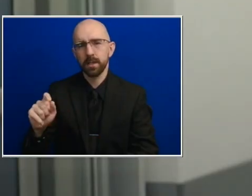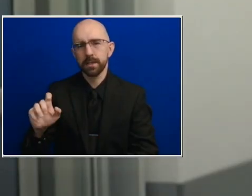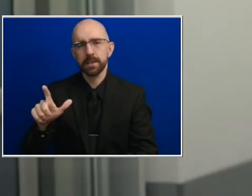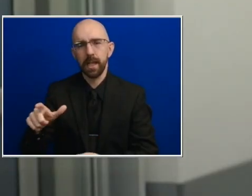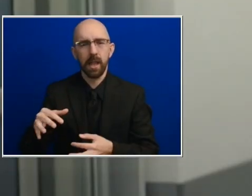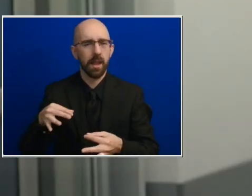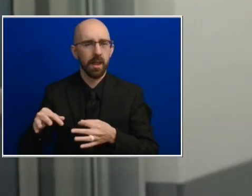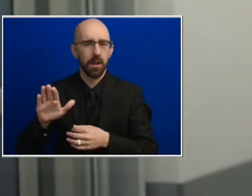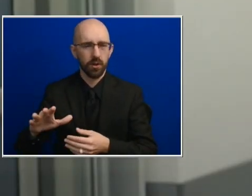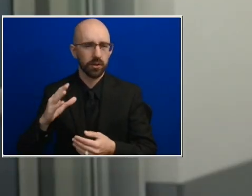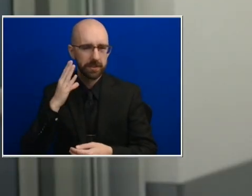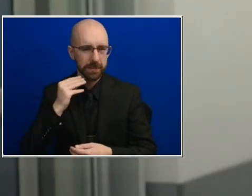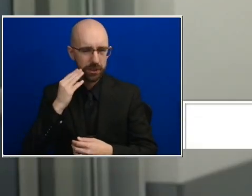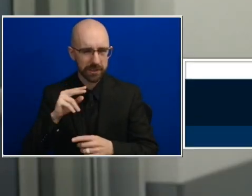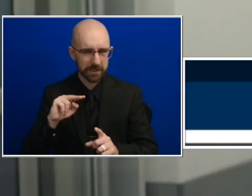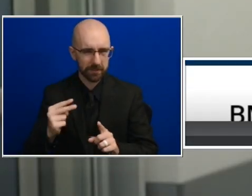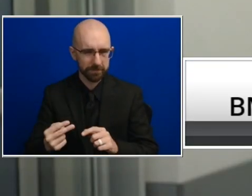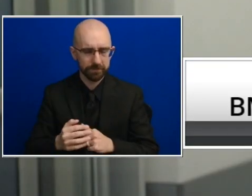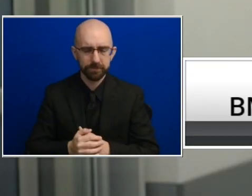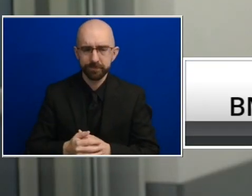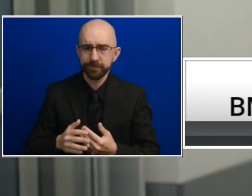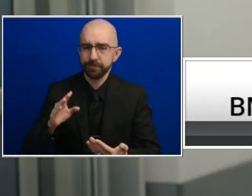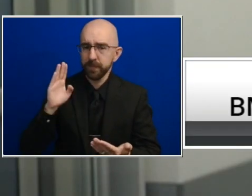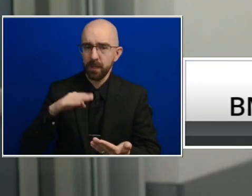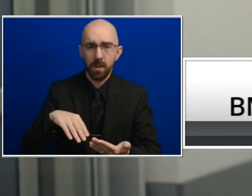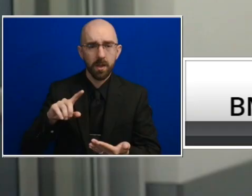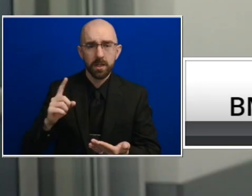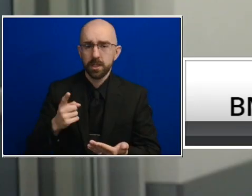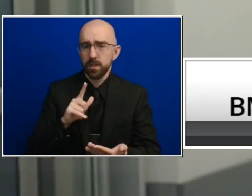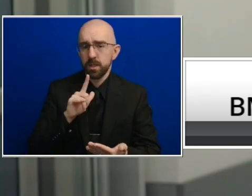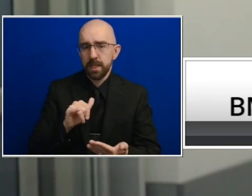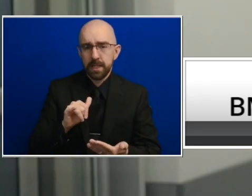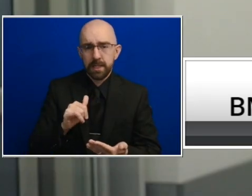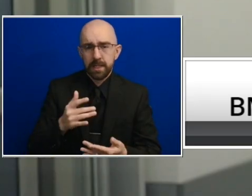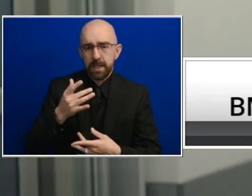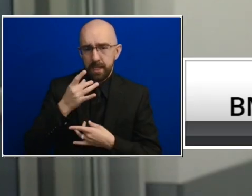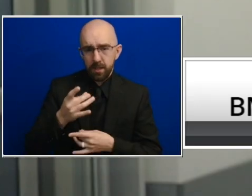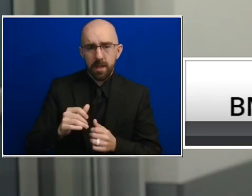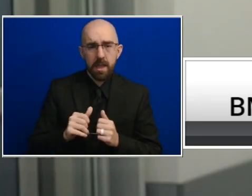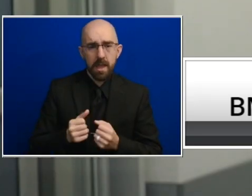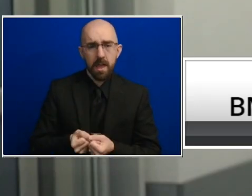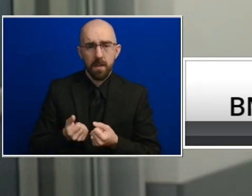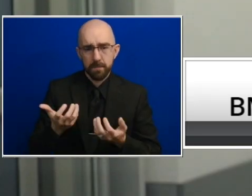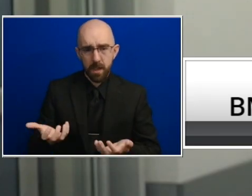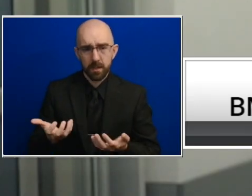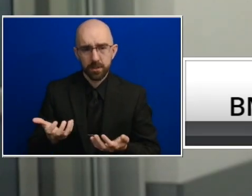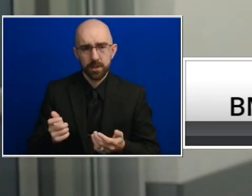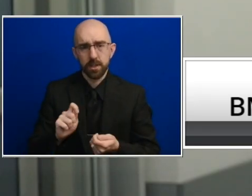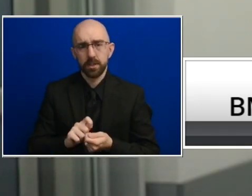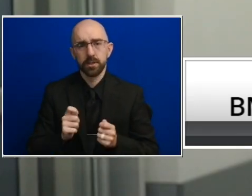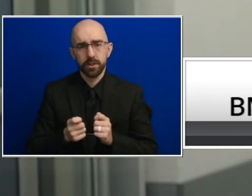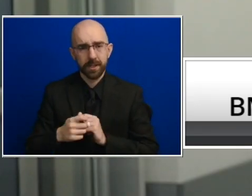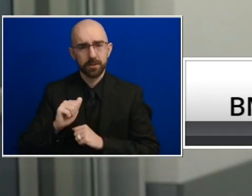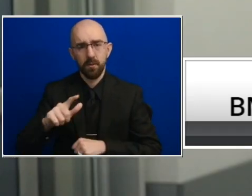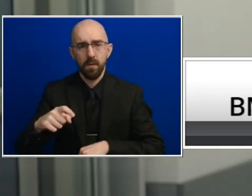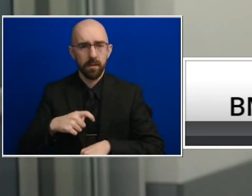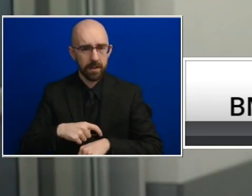know, it's just really interesting how much changes all the time, you